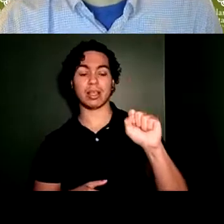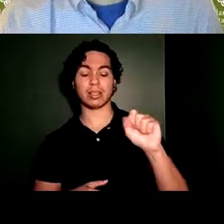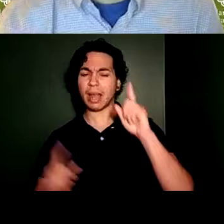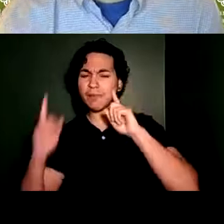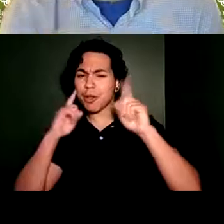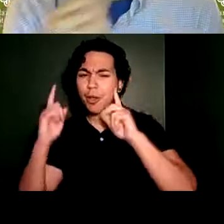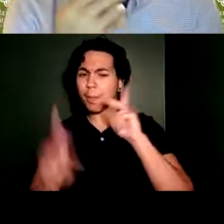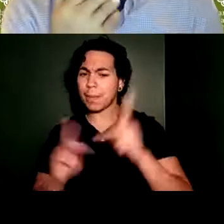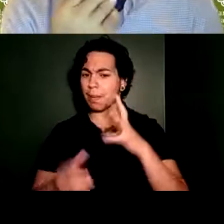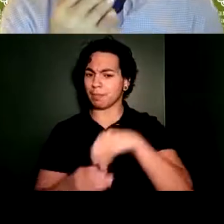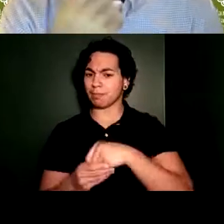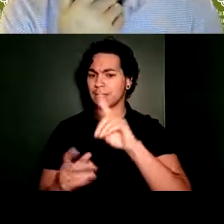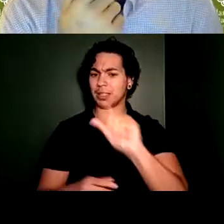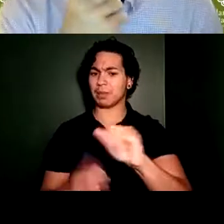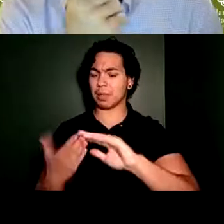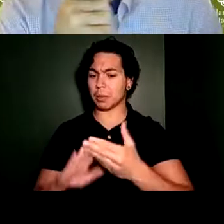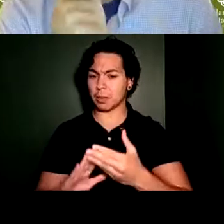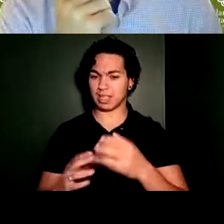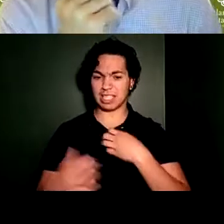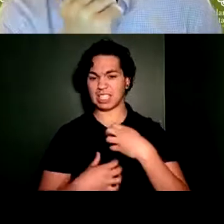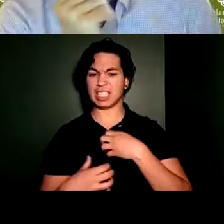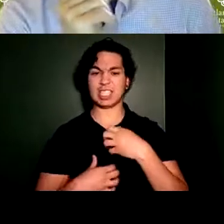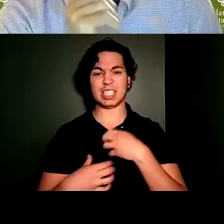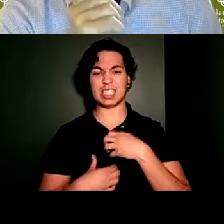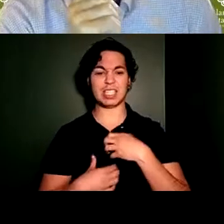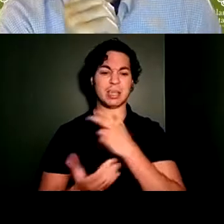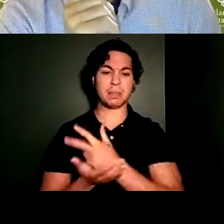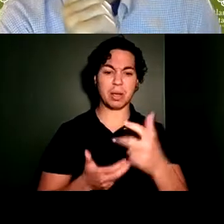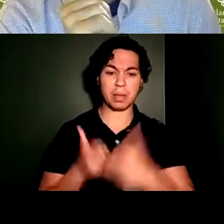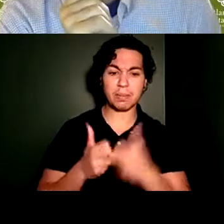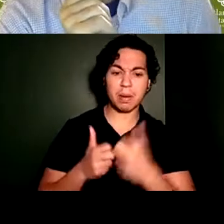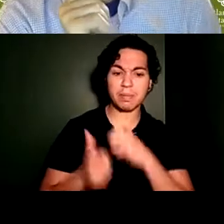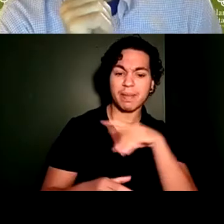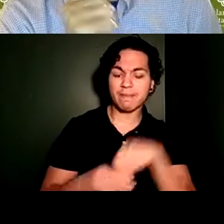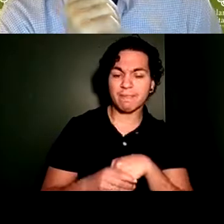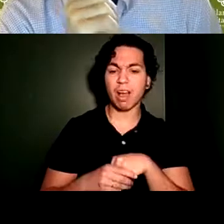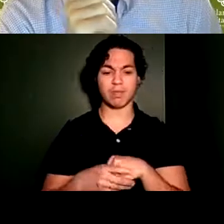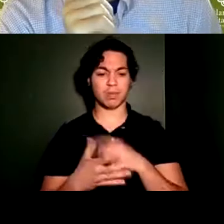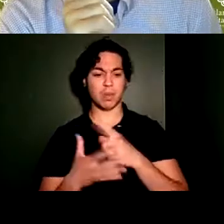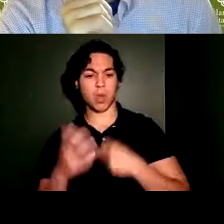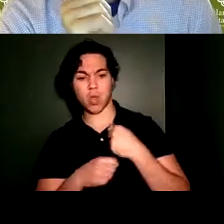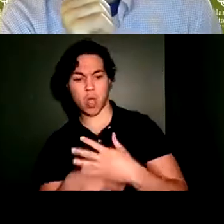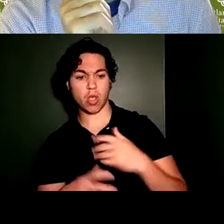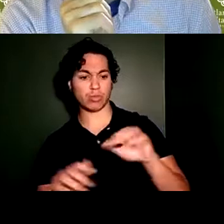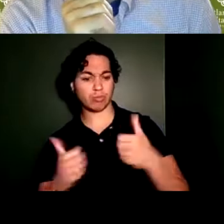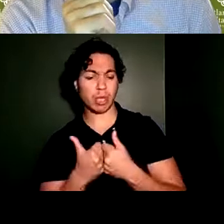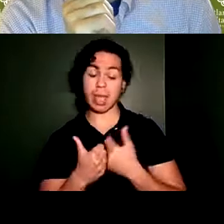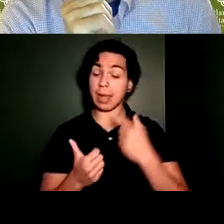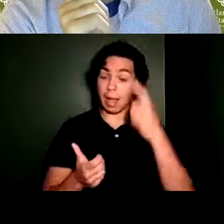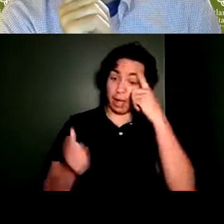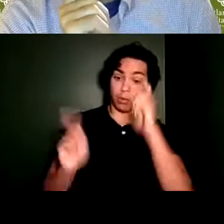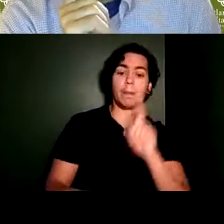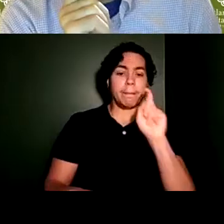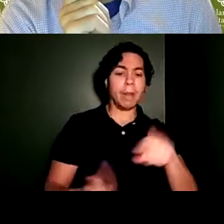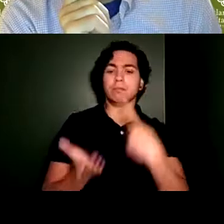community about, it was bike share at that point, and the parking issue in particular. And I think that's something we really need to talk about, because